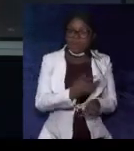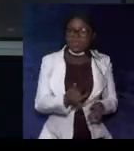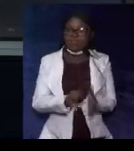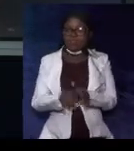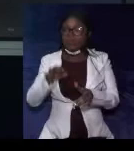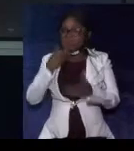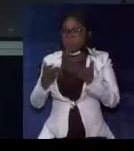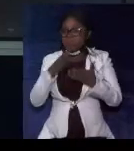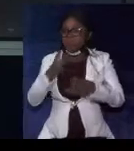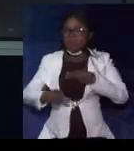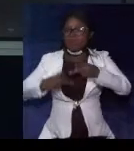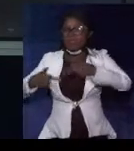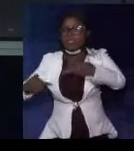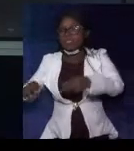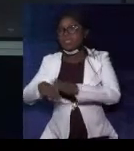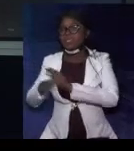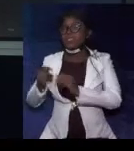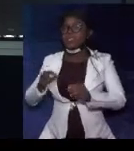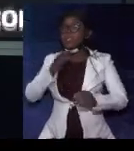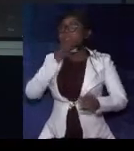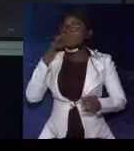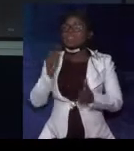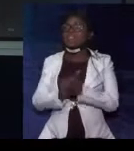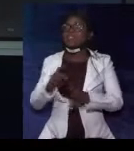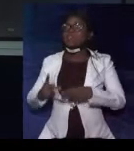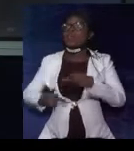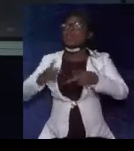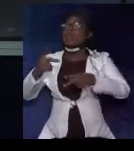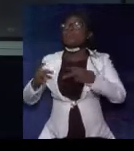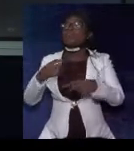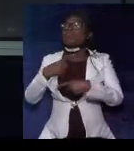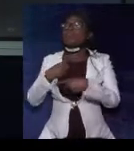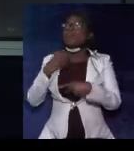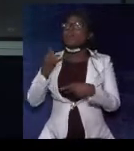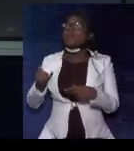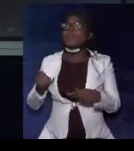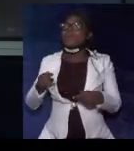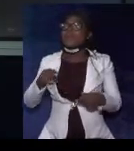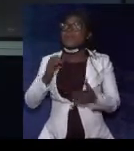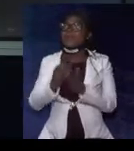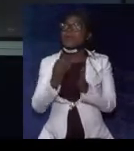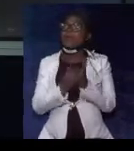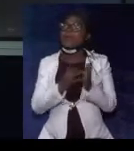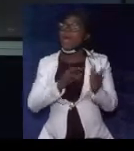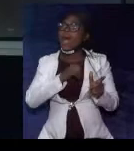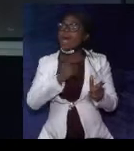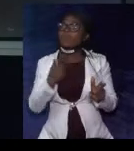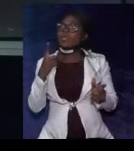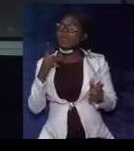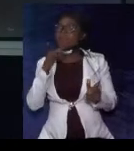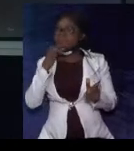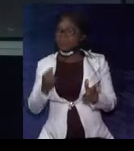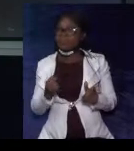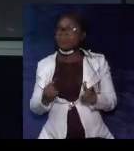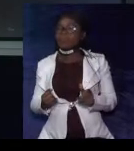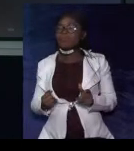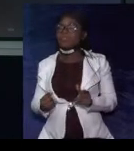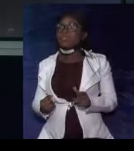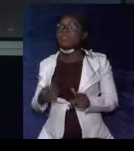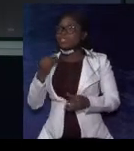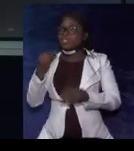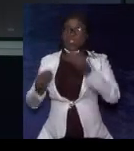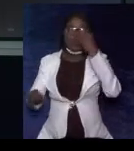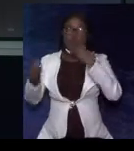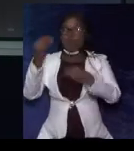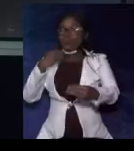are progressing on that farm. That is production records. Another type of record is consumption